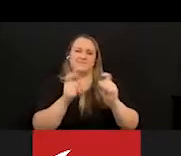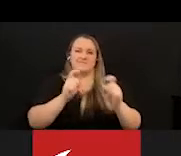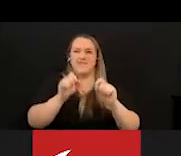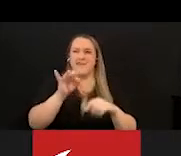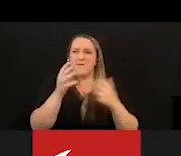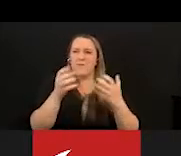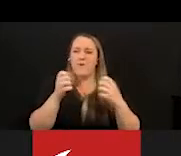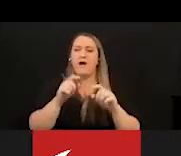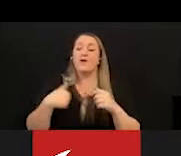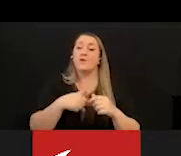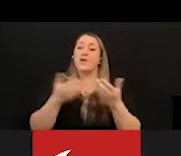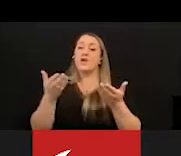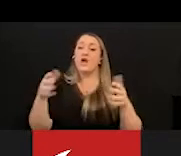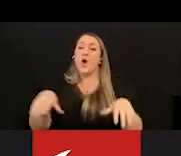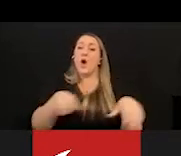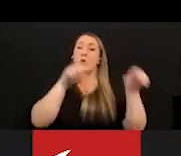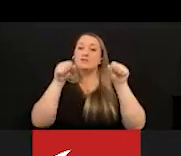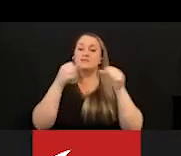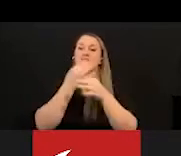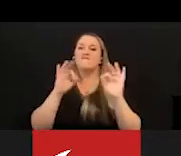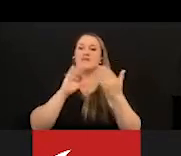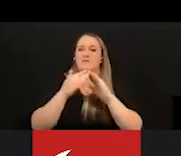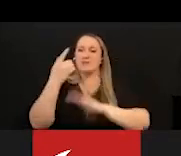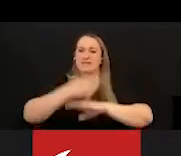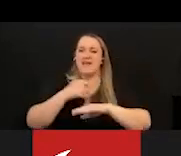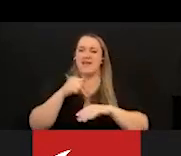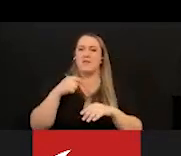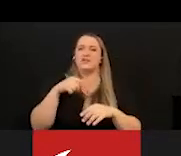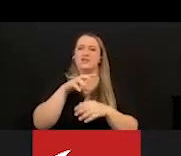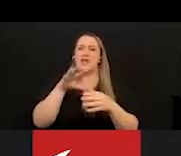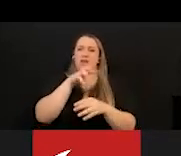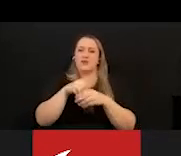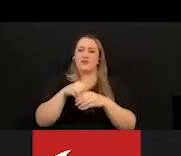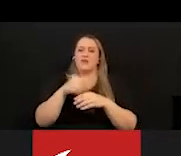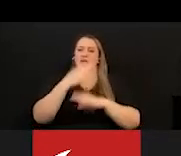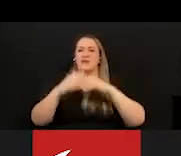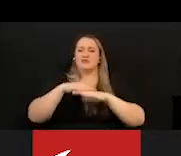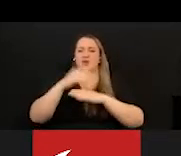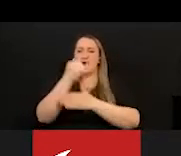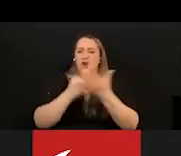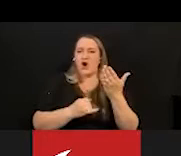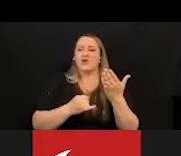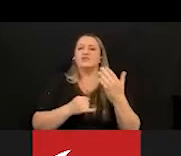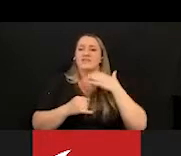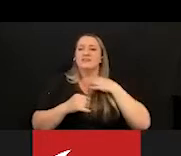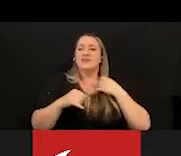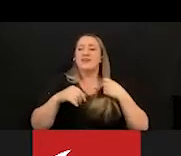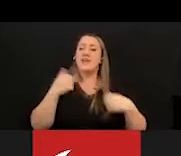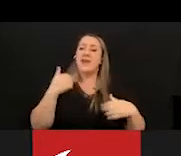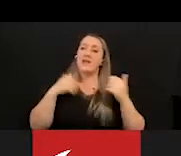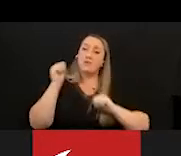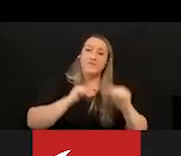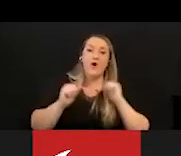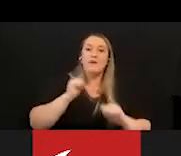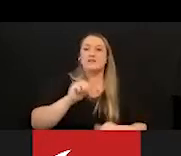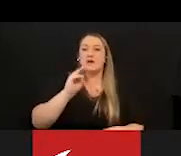Day, the Free Community Day event that featured hands-on art making with one of the artists in the exhibition, Mathis Lamb, performances, Mozzaria,